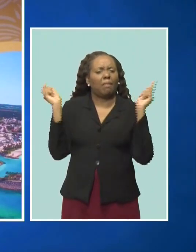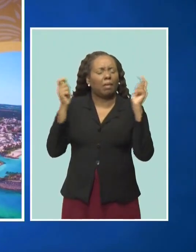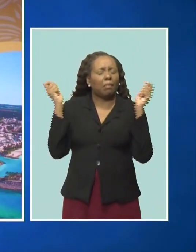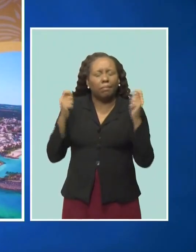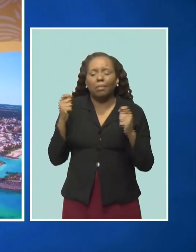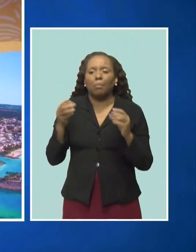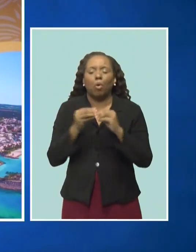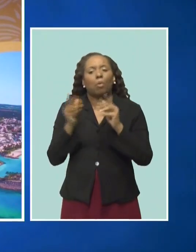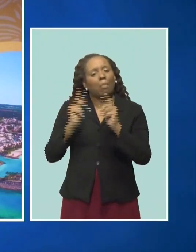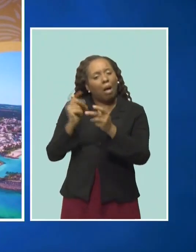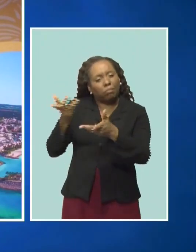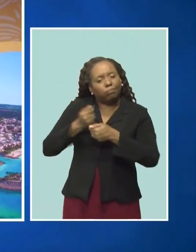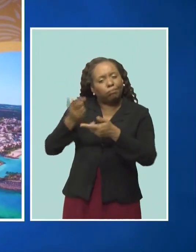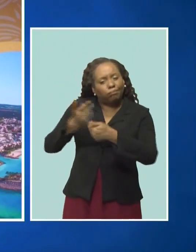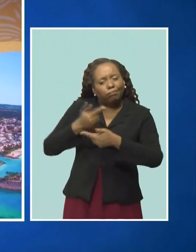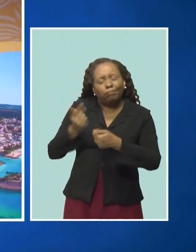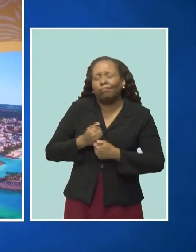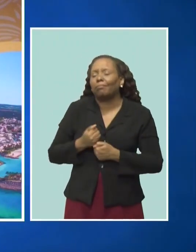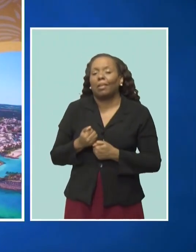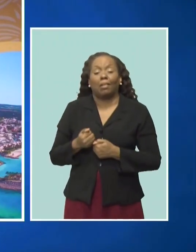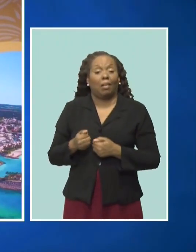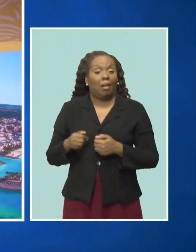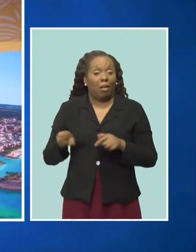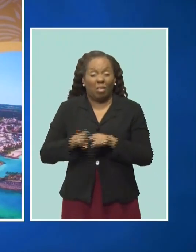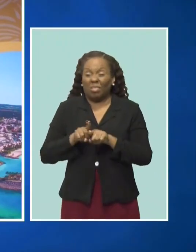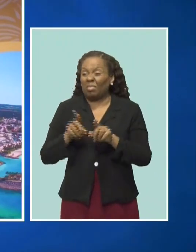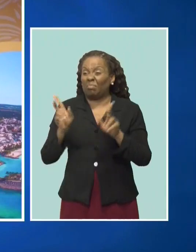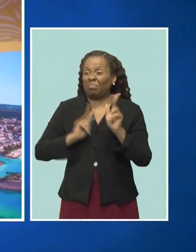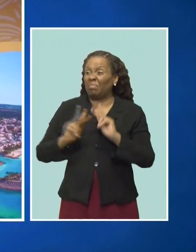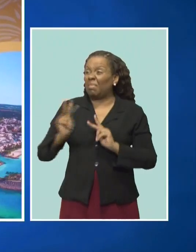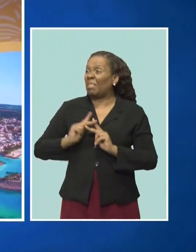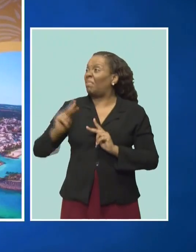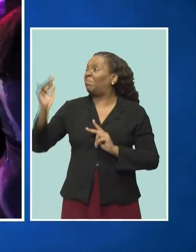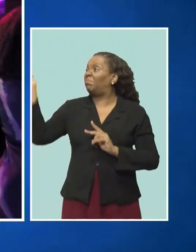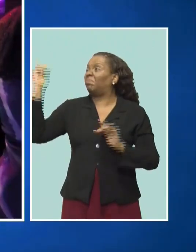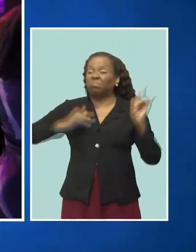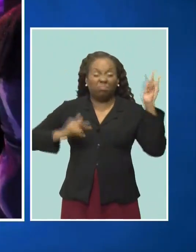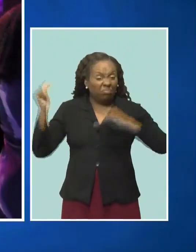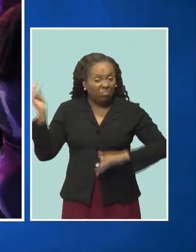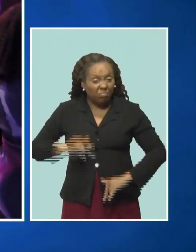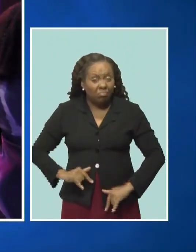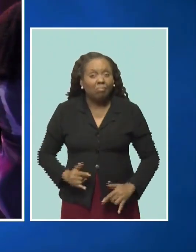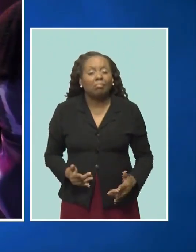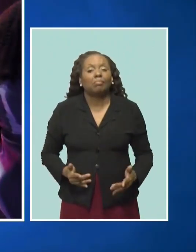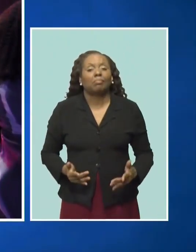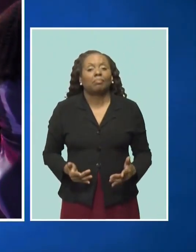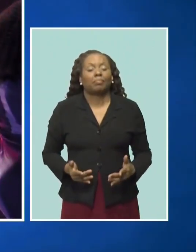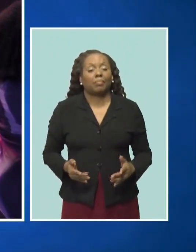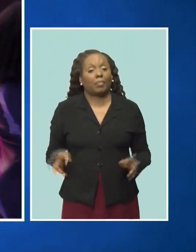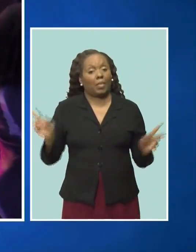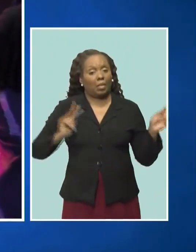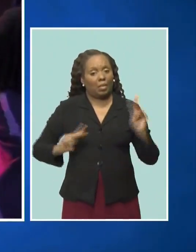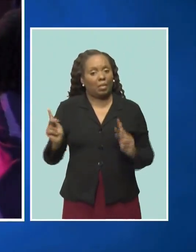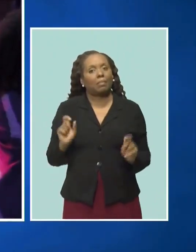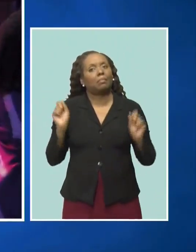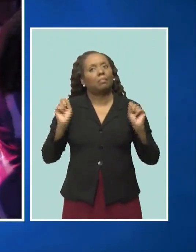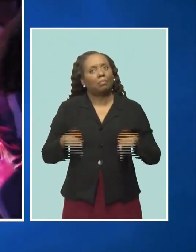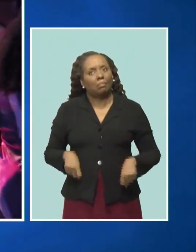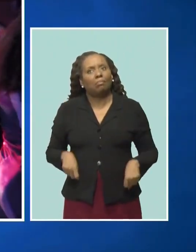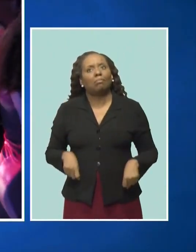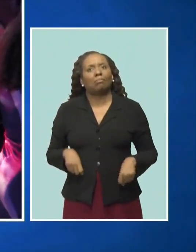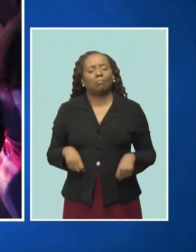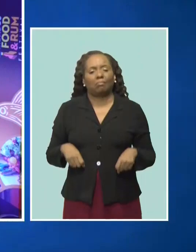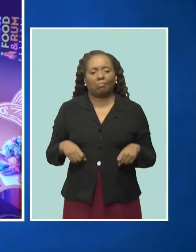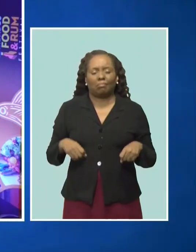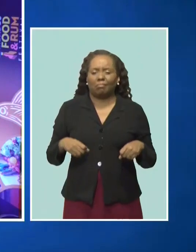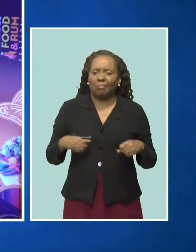and attract these returning nationals and visitors to the respective events. Those on island are invited to patronize the event